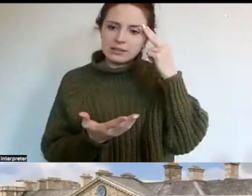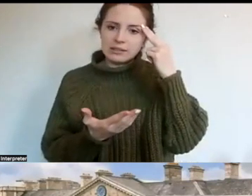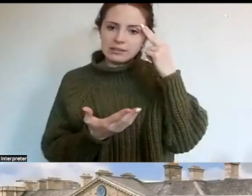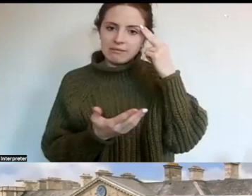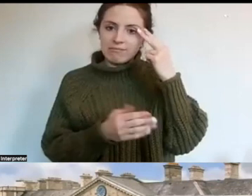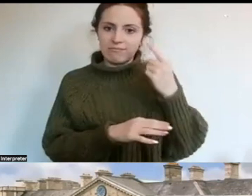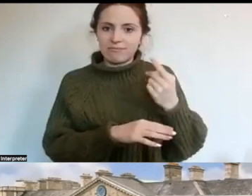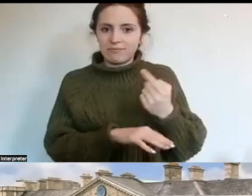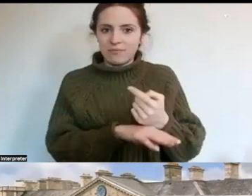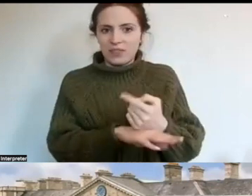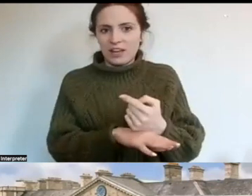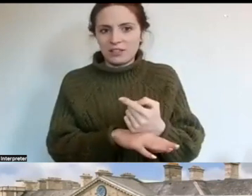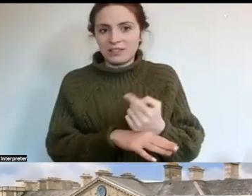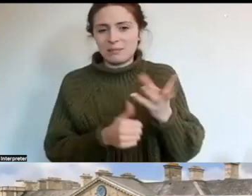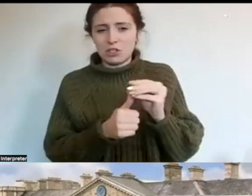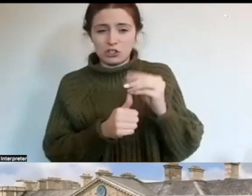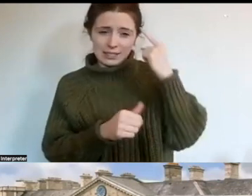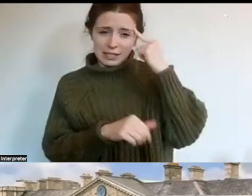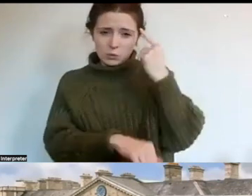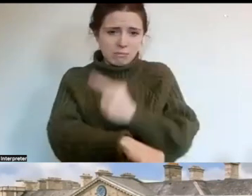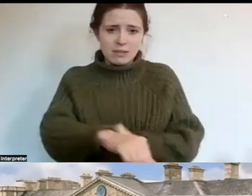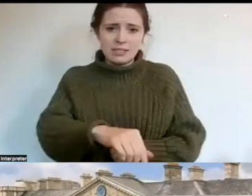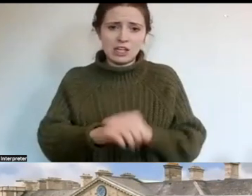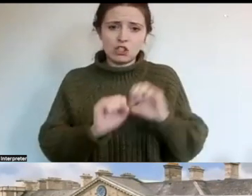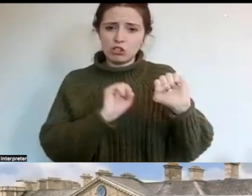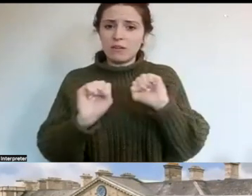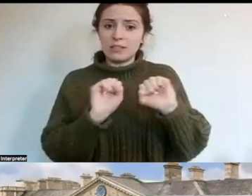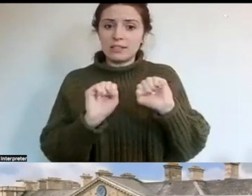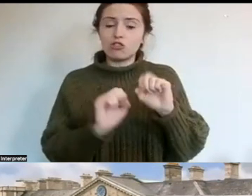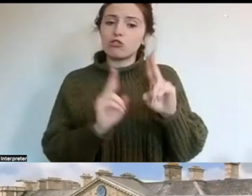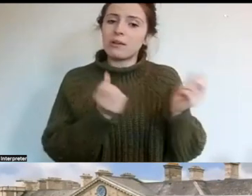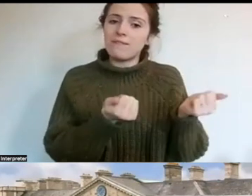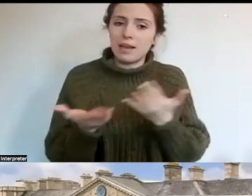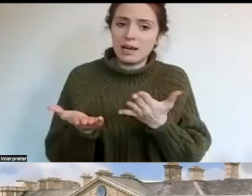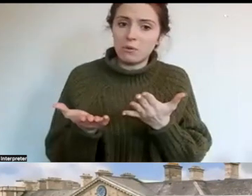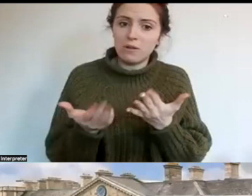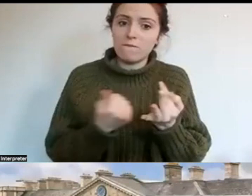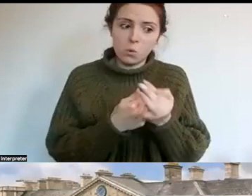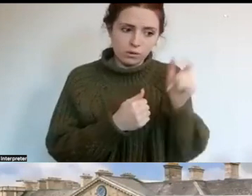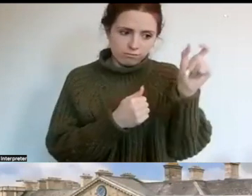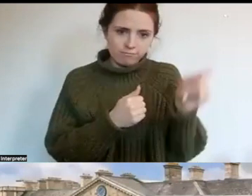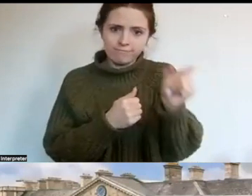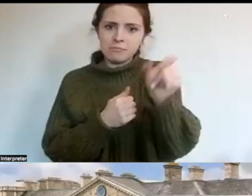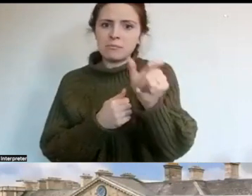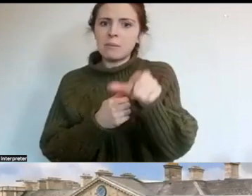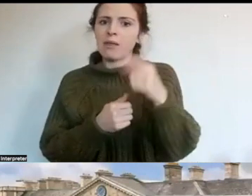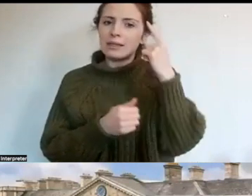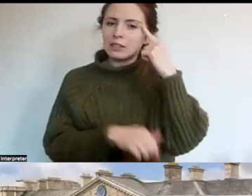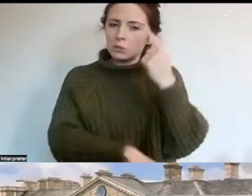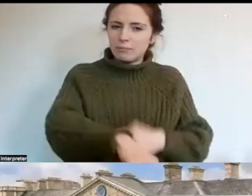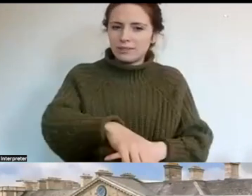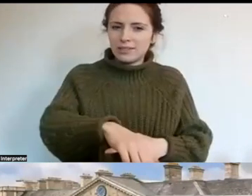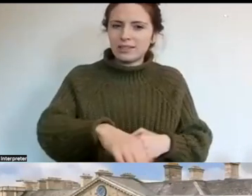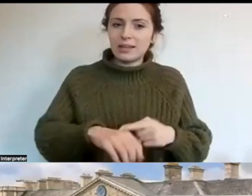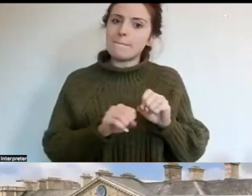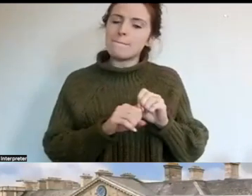embedded within intellectual disability services would be available to people with intellectual disability in those generic mainstream areas. And